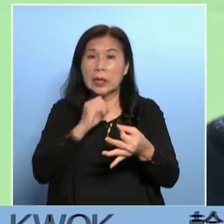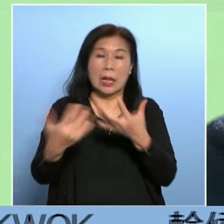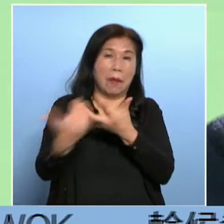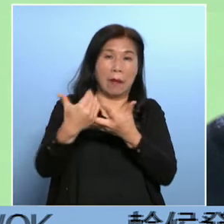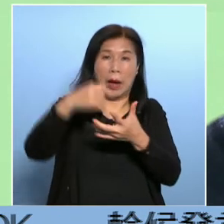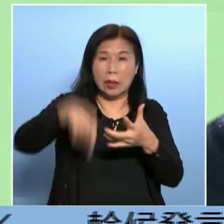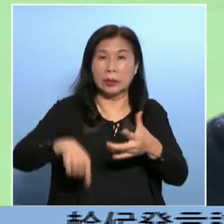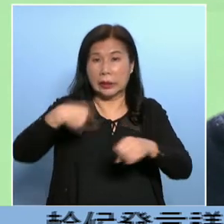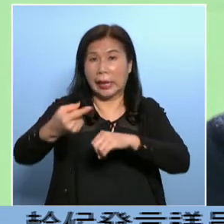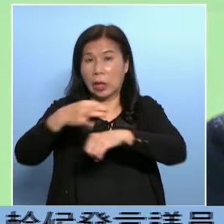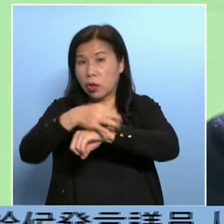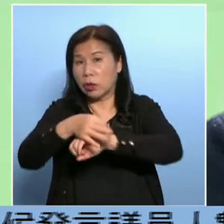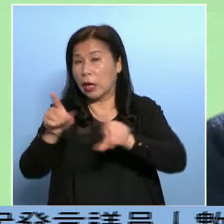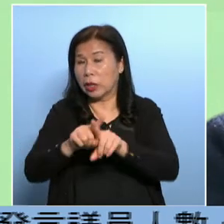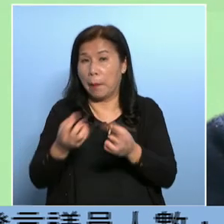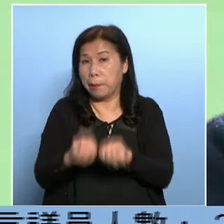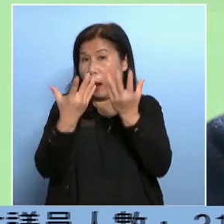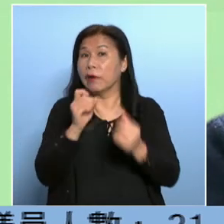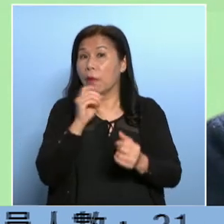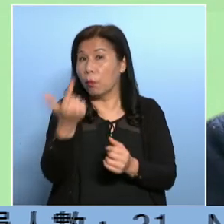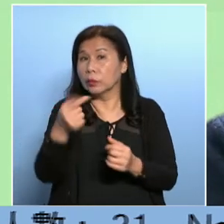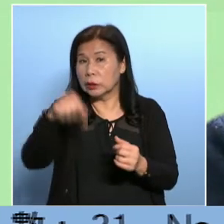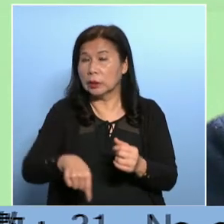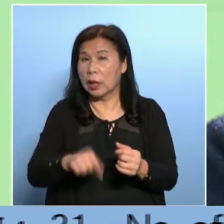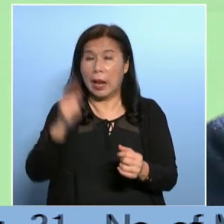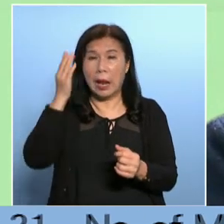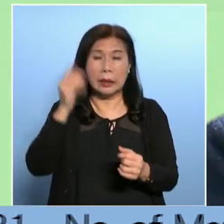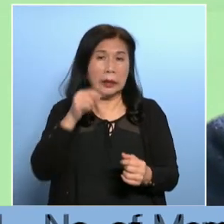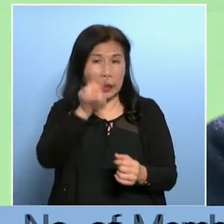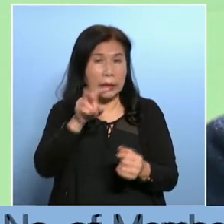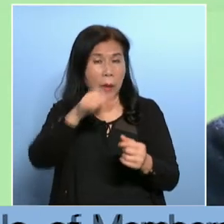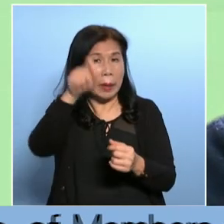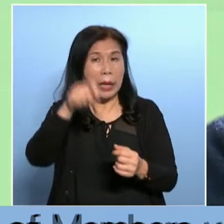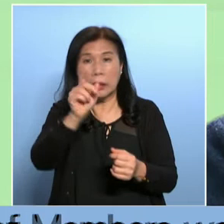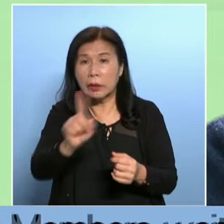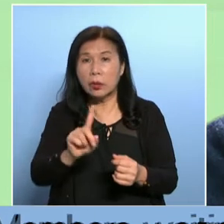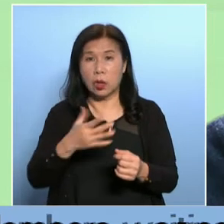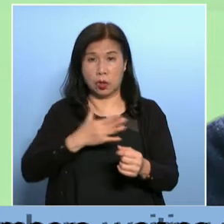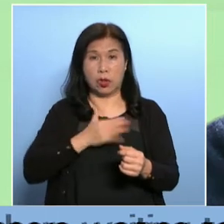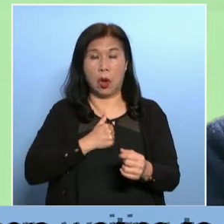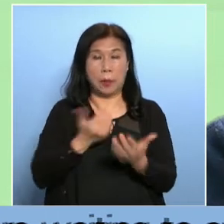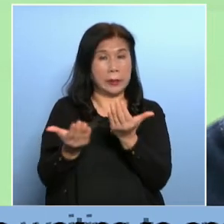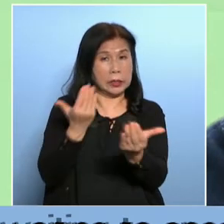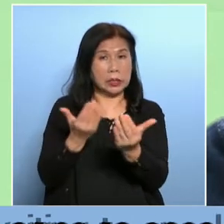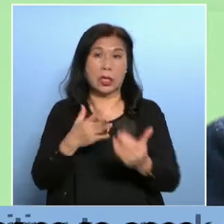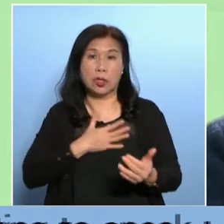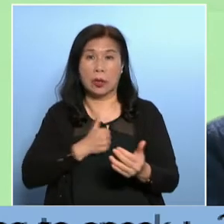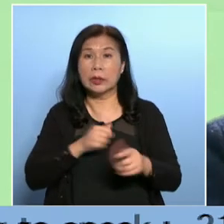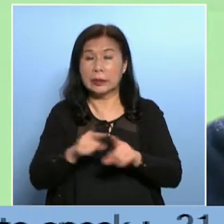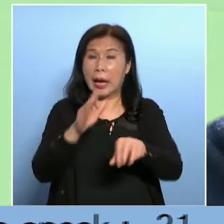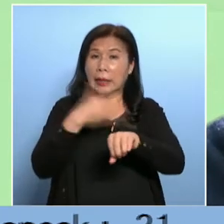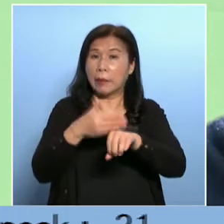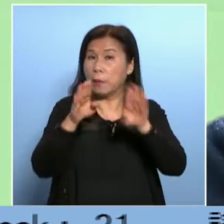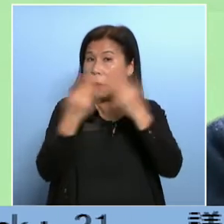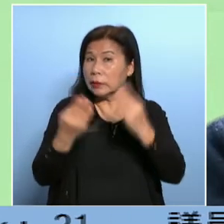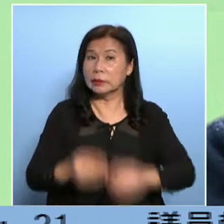The Omicron potency was well known. Why did not anticipate the problem and shore up our